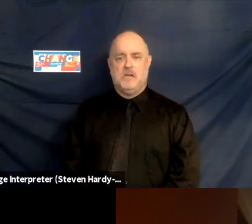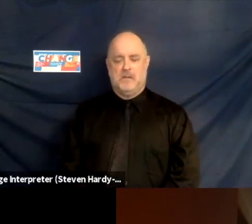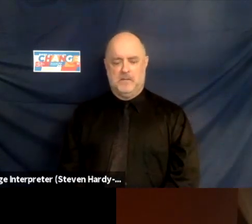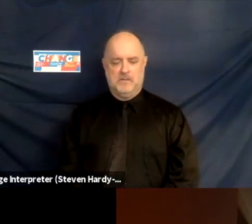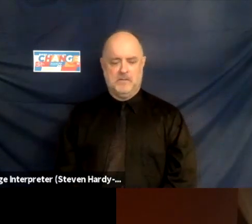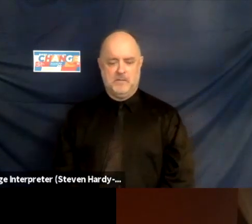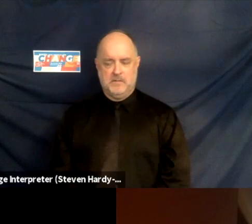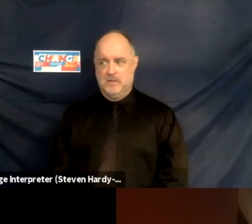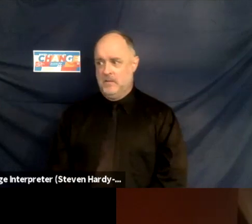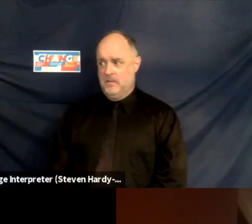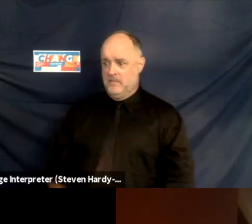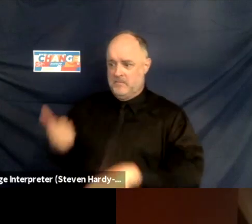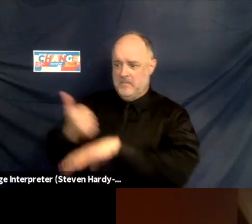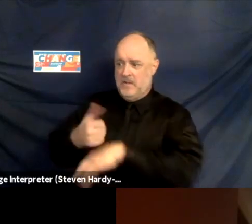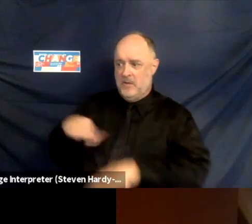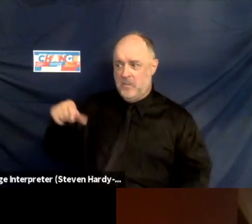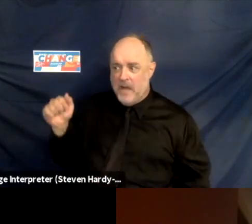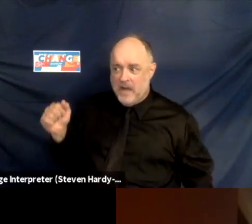the Q&A.